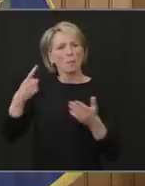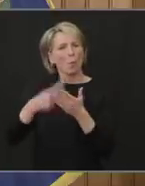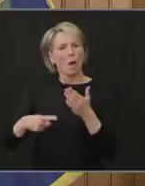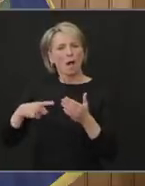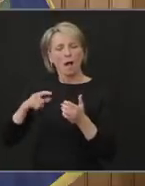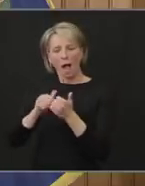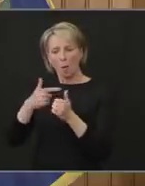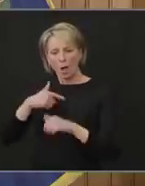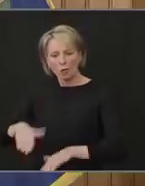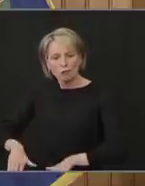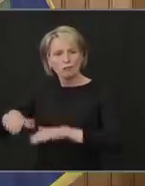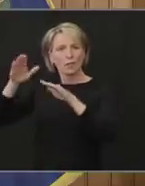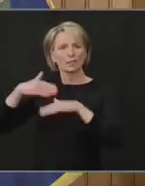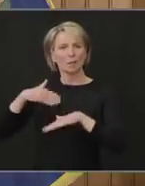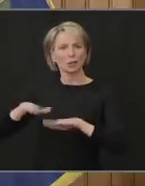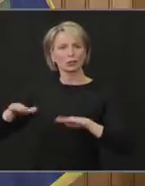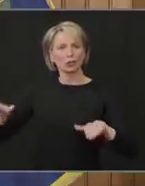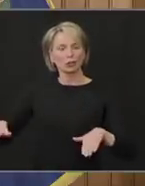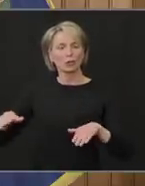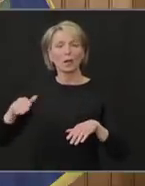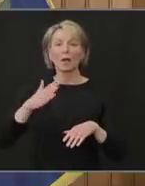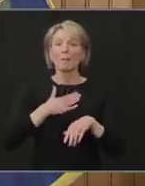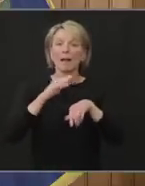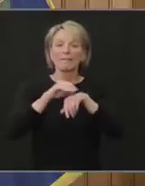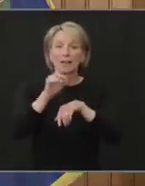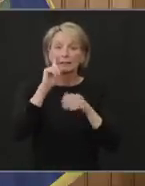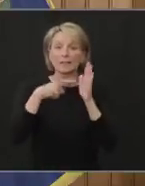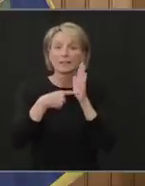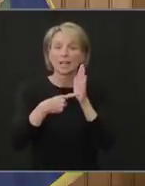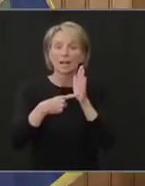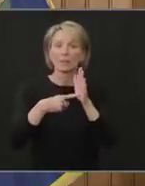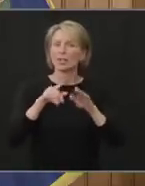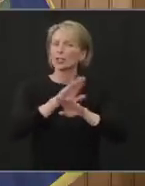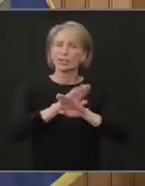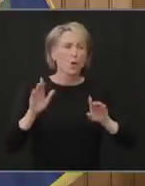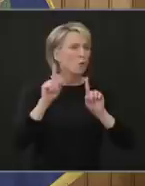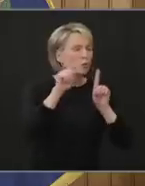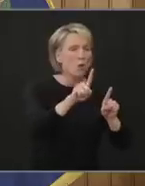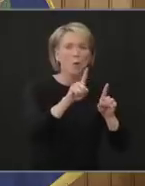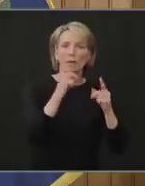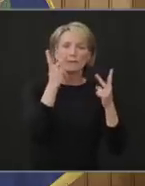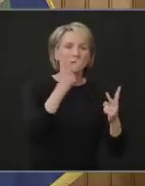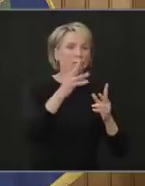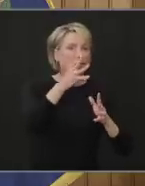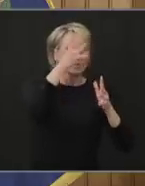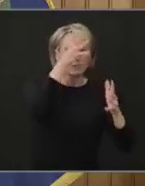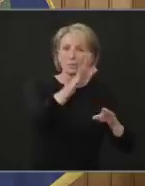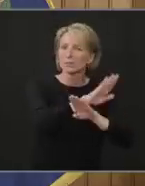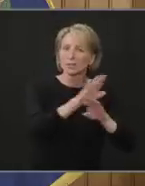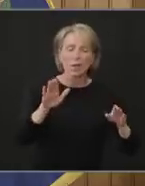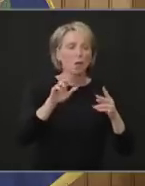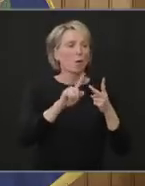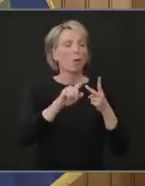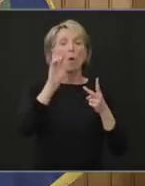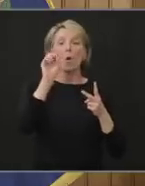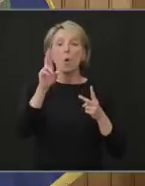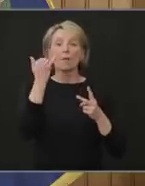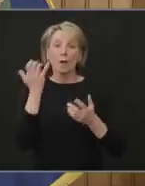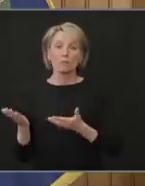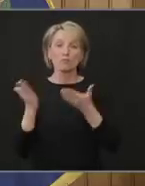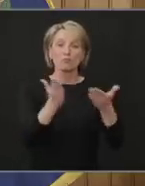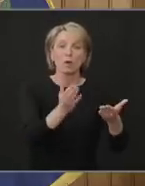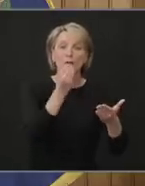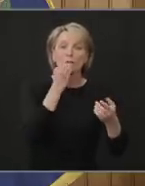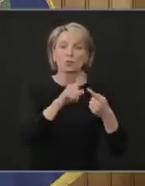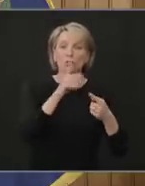by. Don't go visit Grandpa. Go teach him to FaceTime or drop food off at his front step.